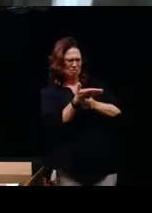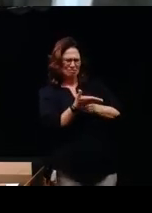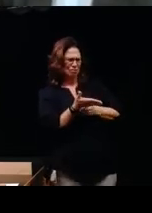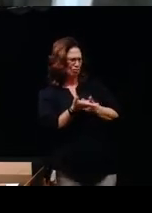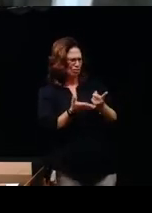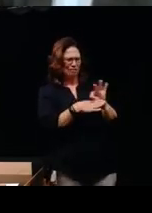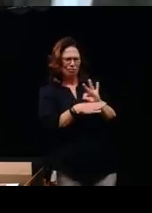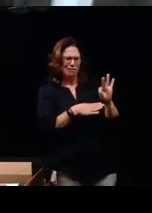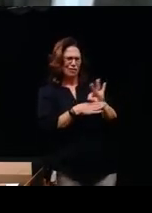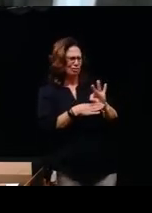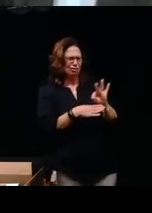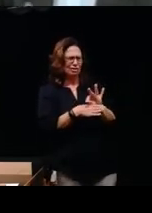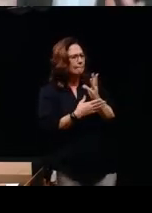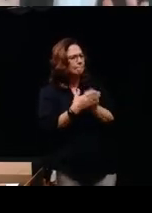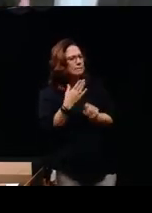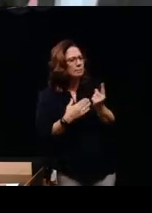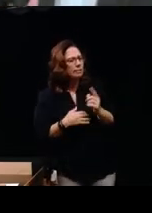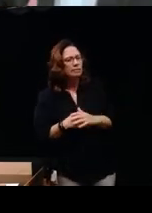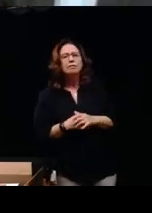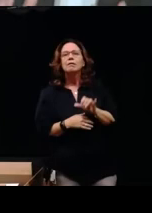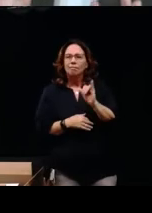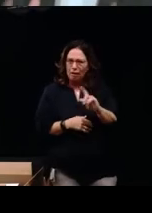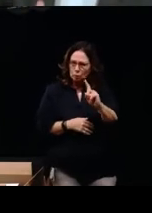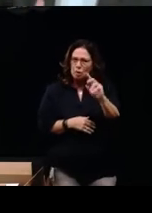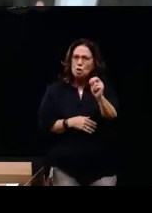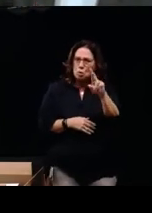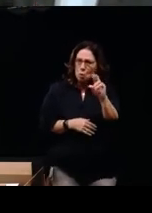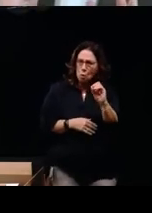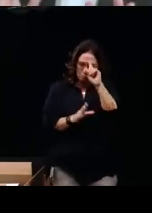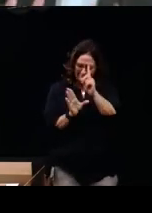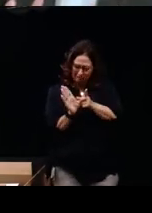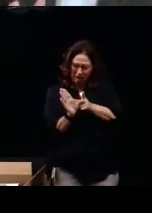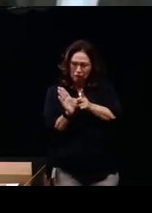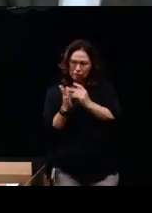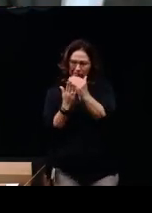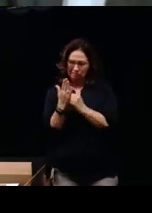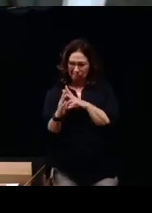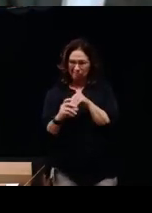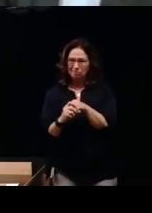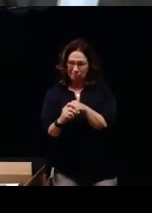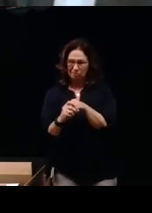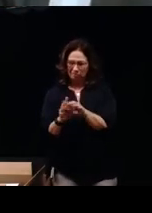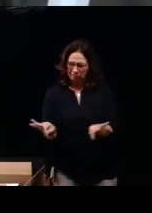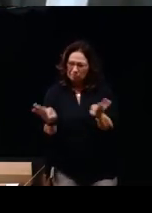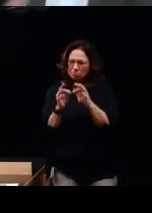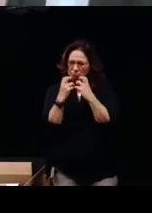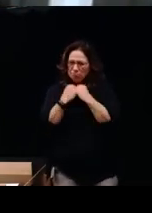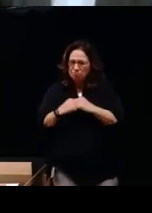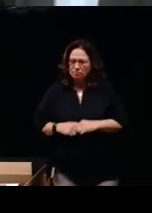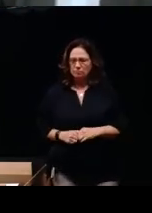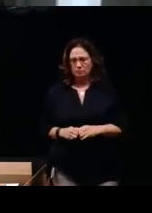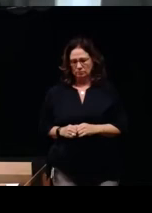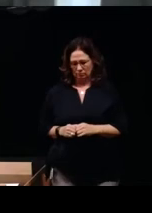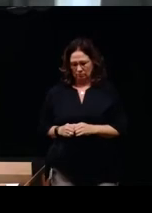seizures. So this is really where that neuropsychiatric holistic approach is so critical. This